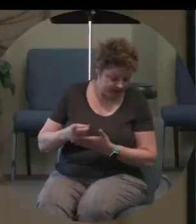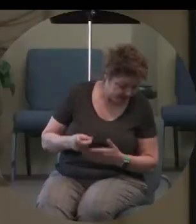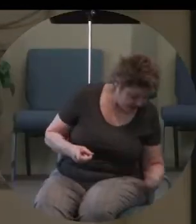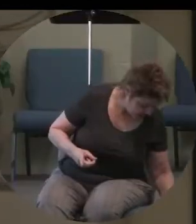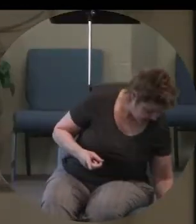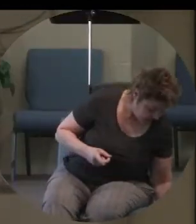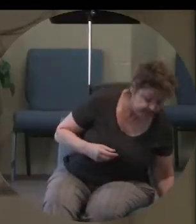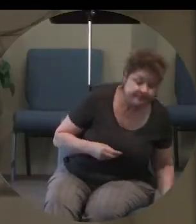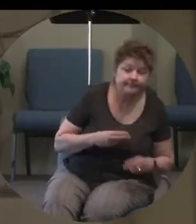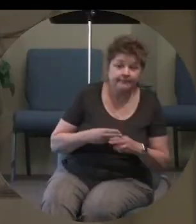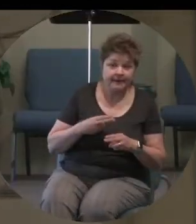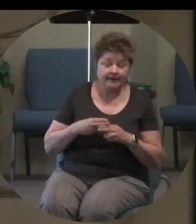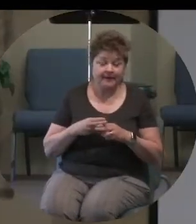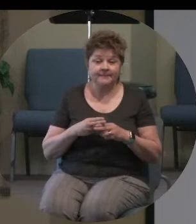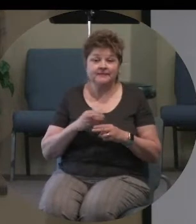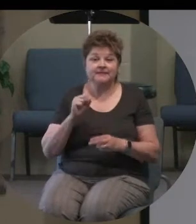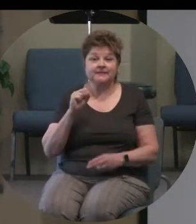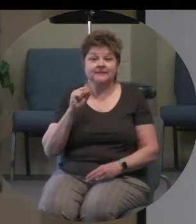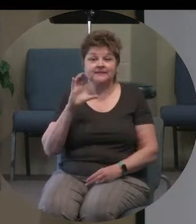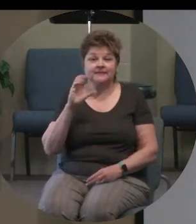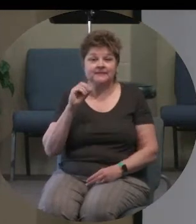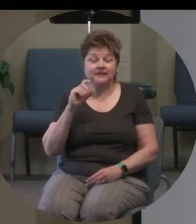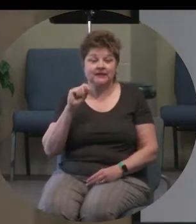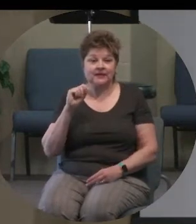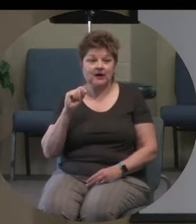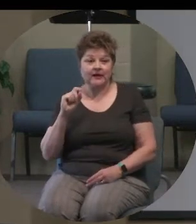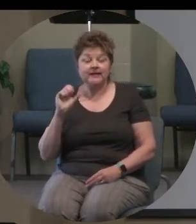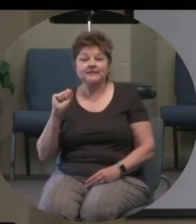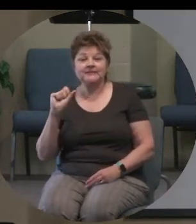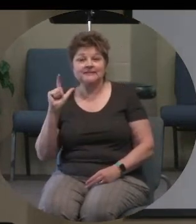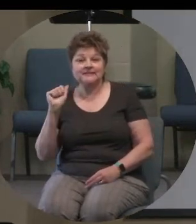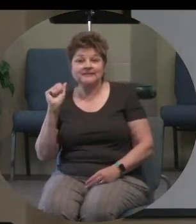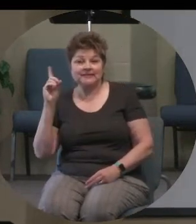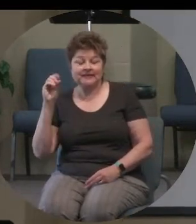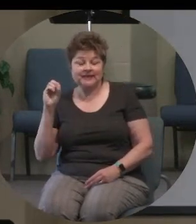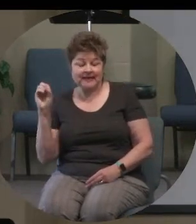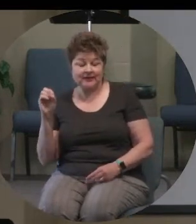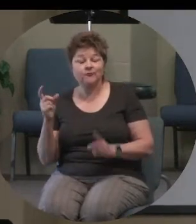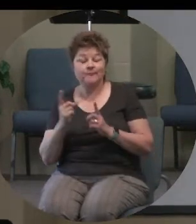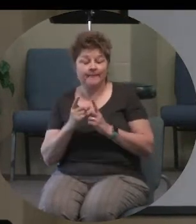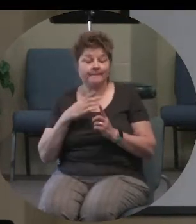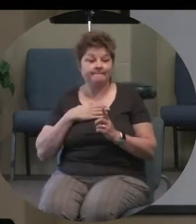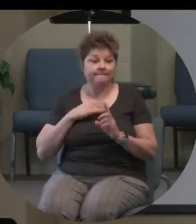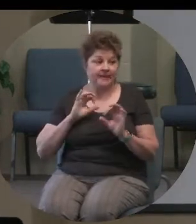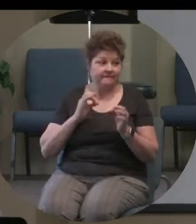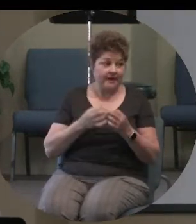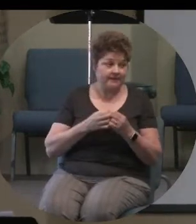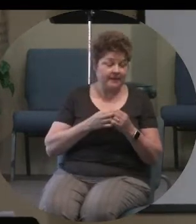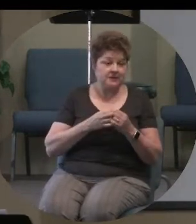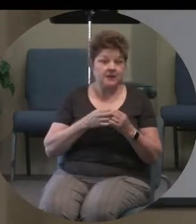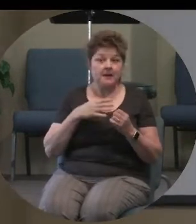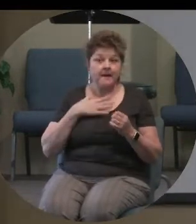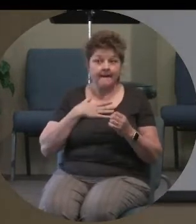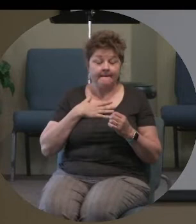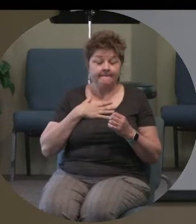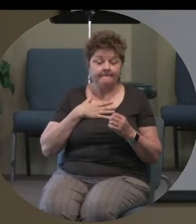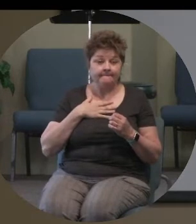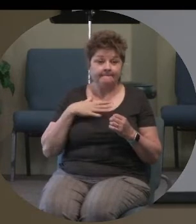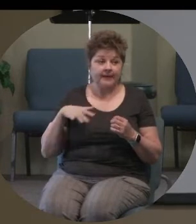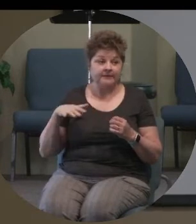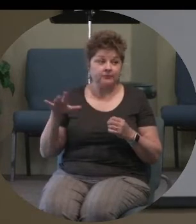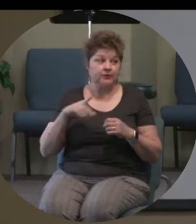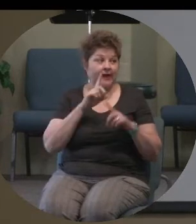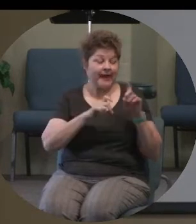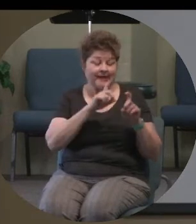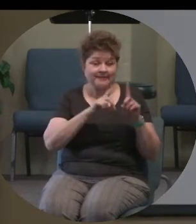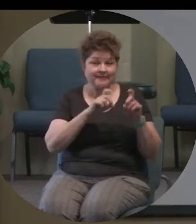My name, as I said, is Scott Slade, and you met my family. By all means, ask our kids questions about what they're excited for with our